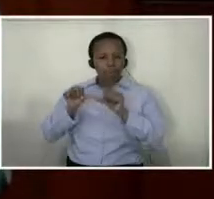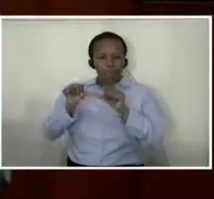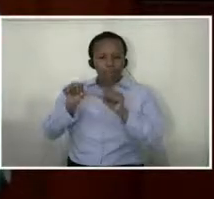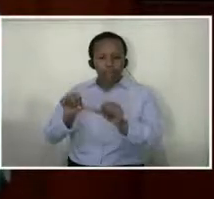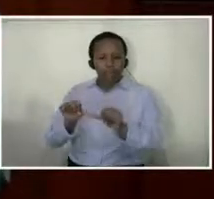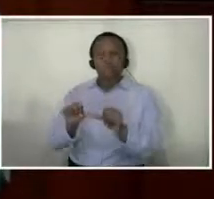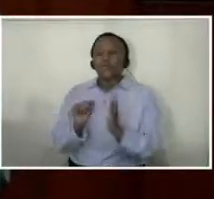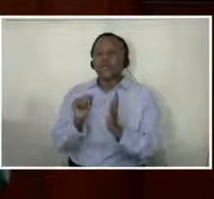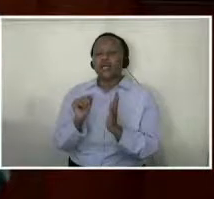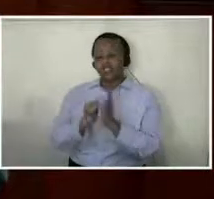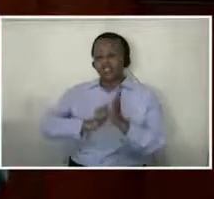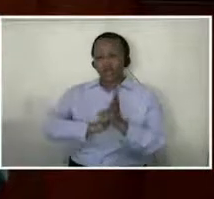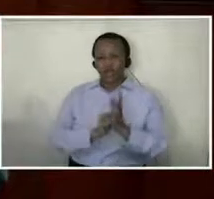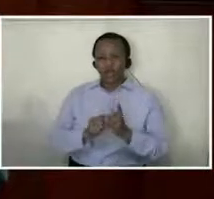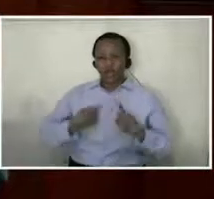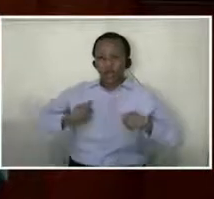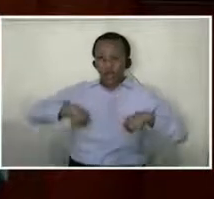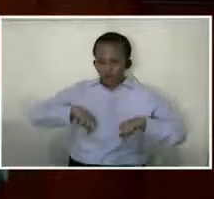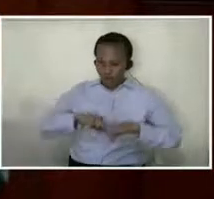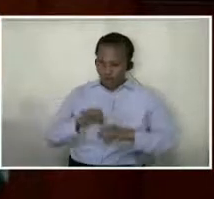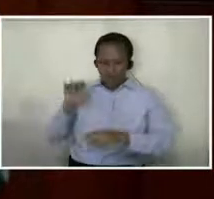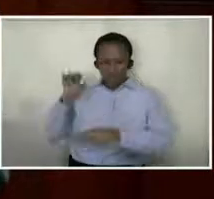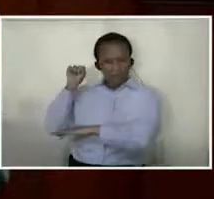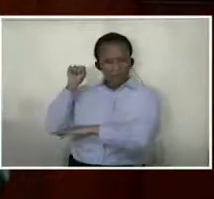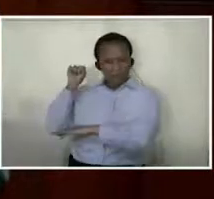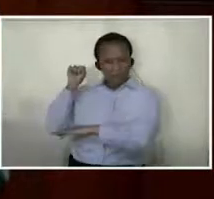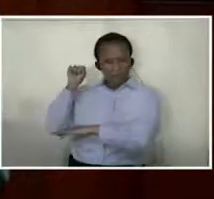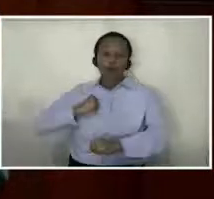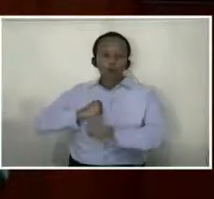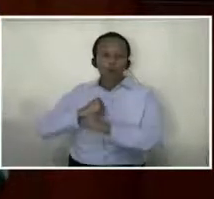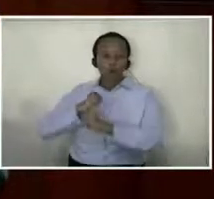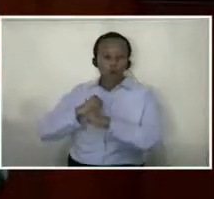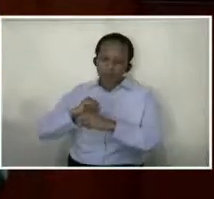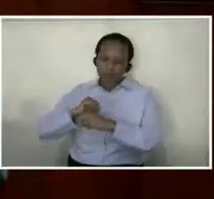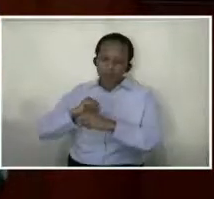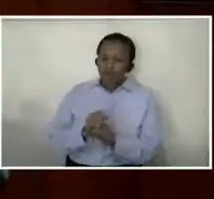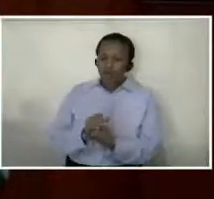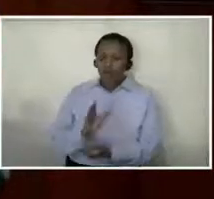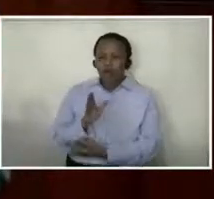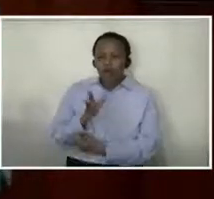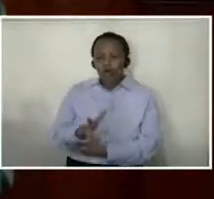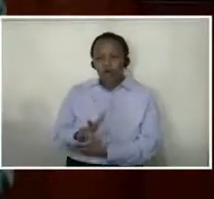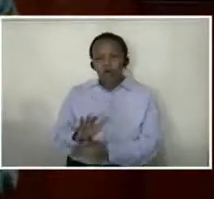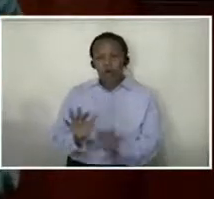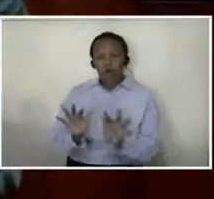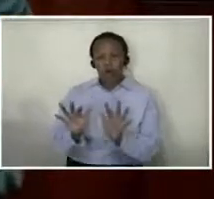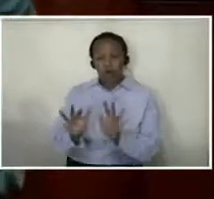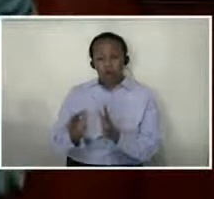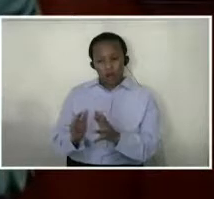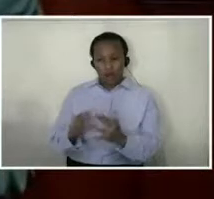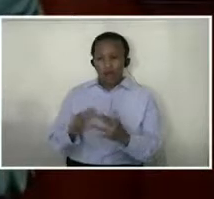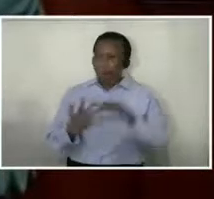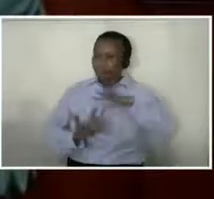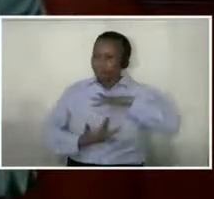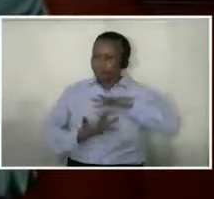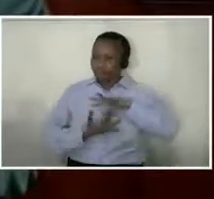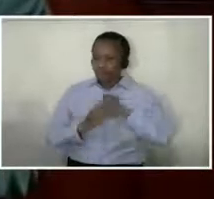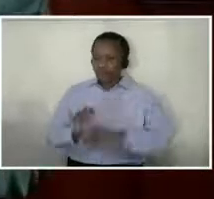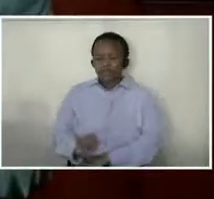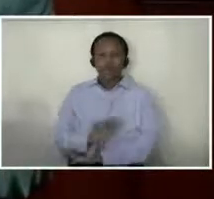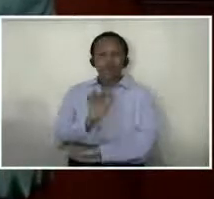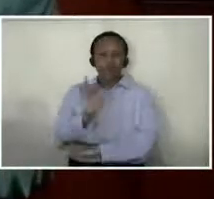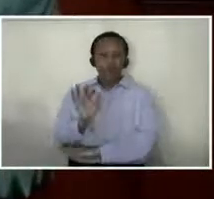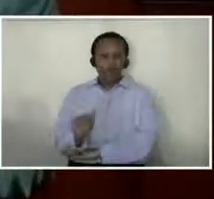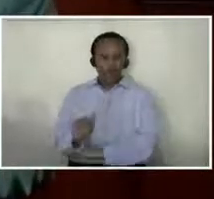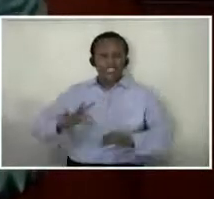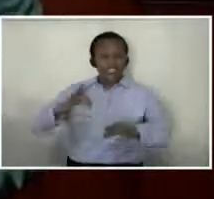have to work together as patriots inspired by the wish and aspirations of all South Africans, in particular